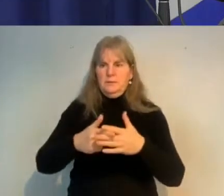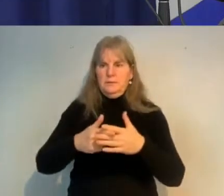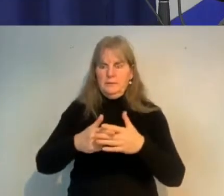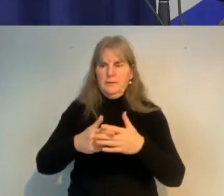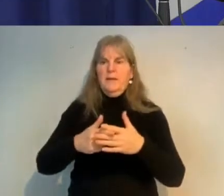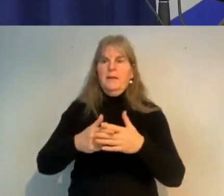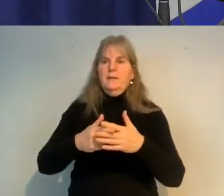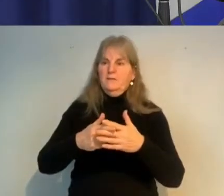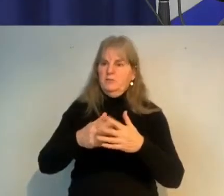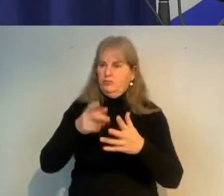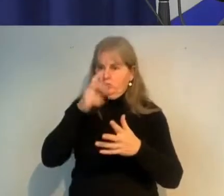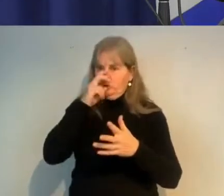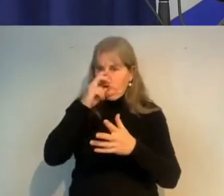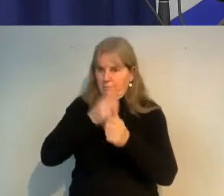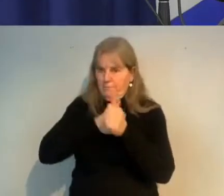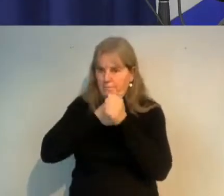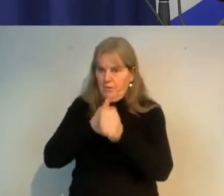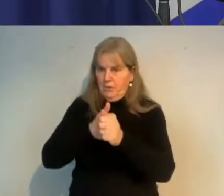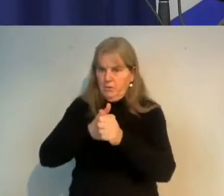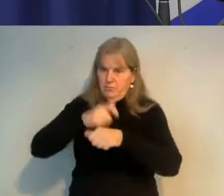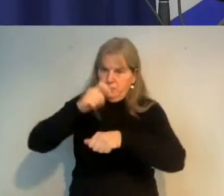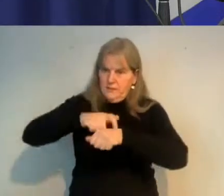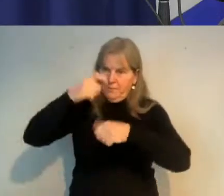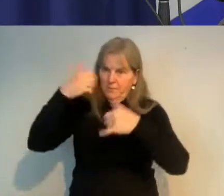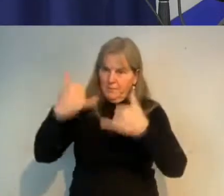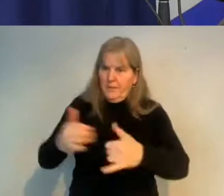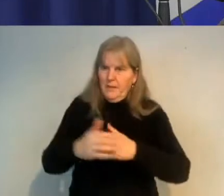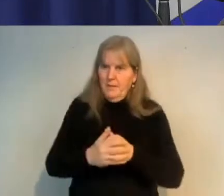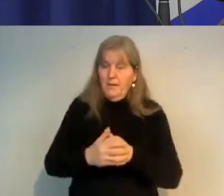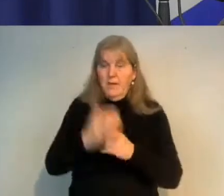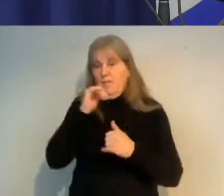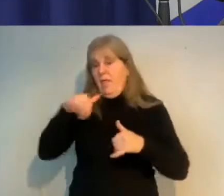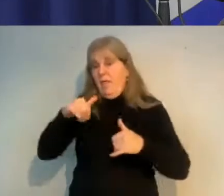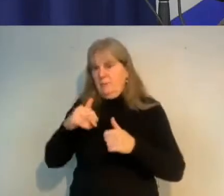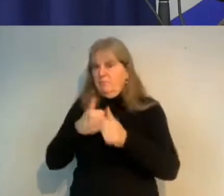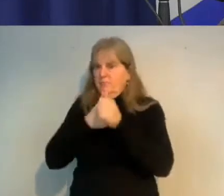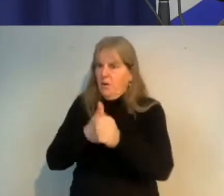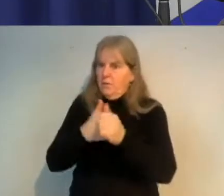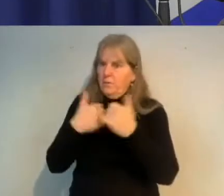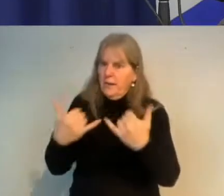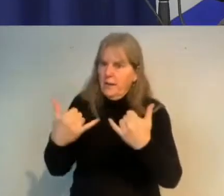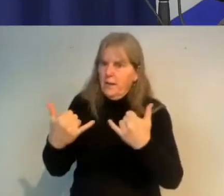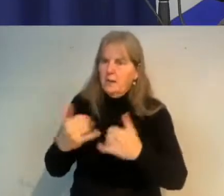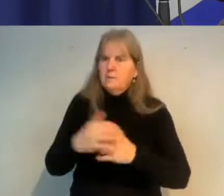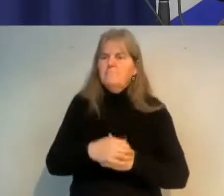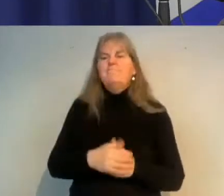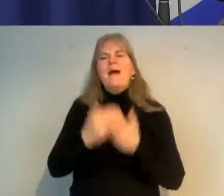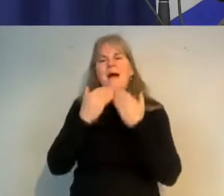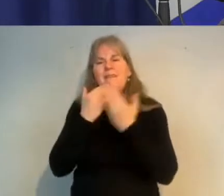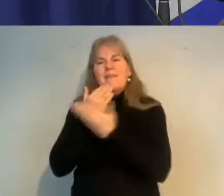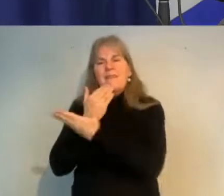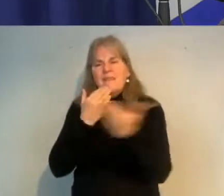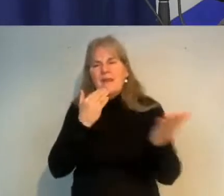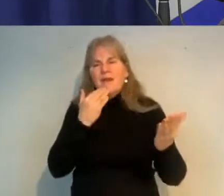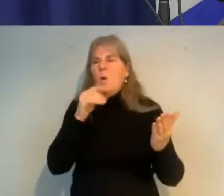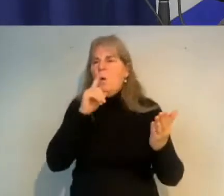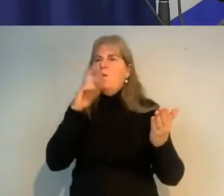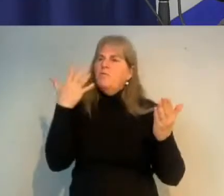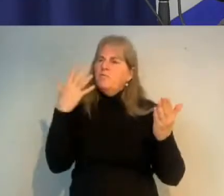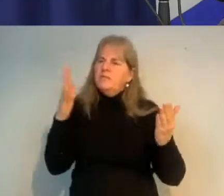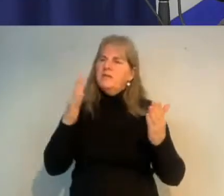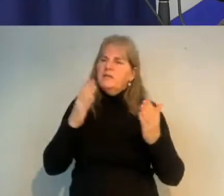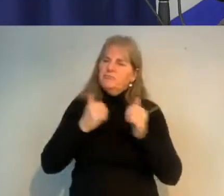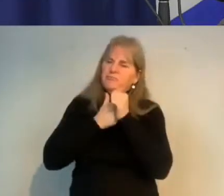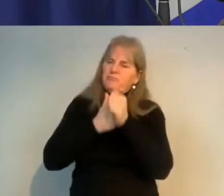now, if you haven't already. And I thank everybody who's already put these things in place for